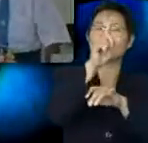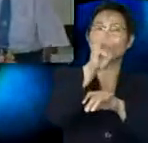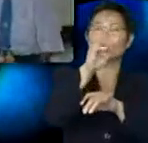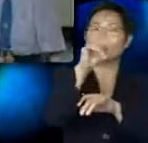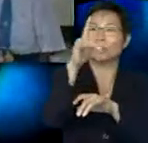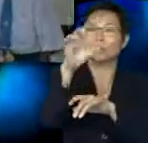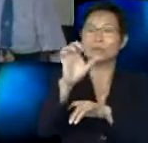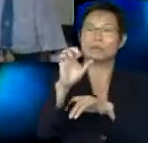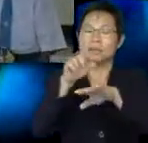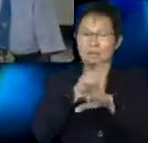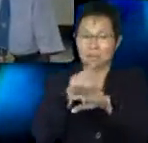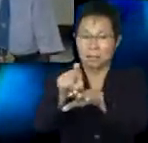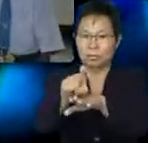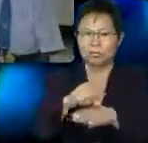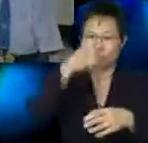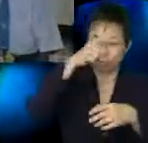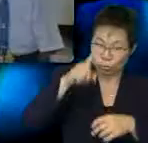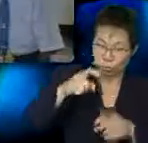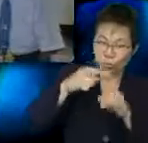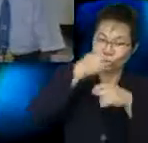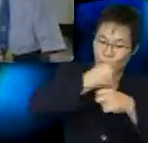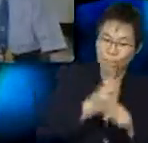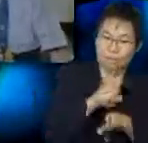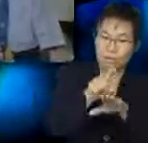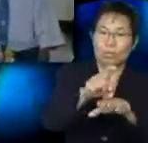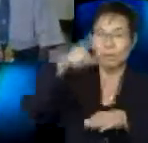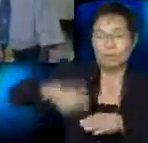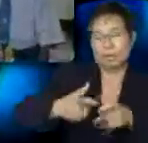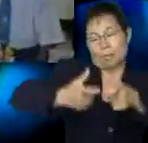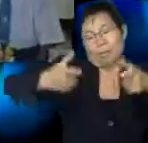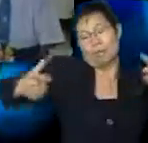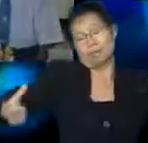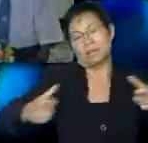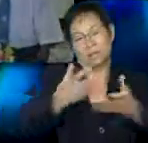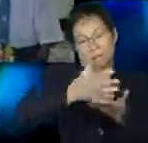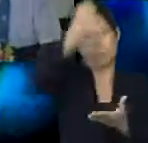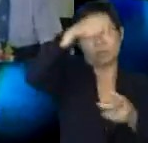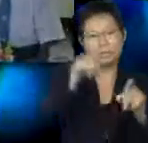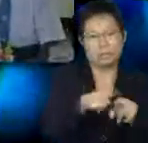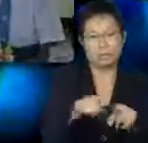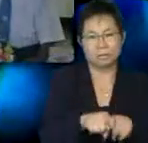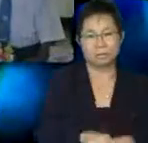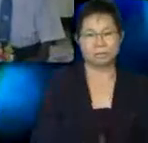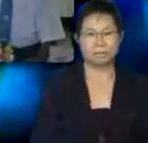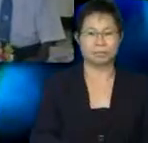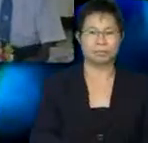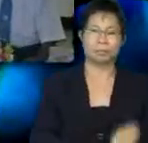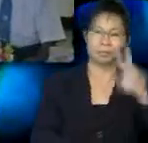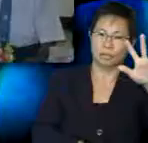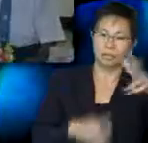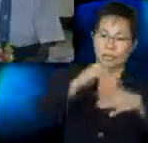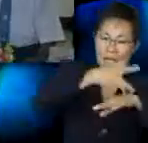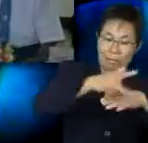make a submarine, we need one big size bottle, just like the ordinary bottle, 3